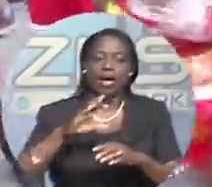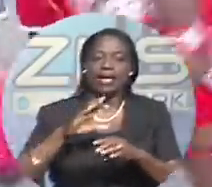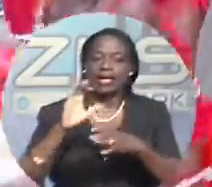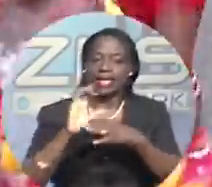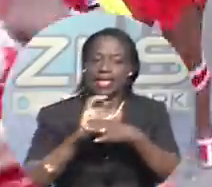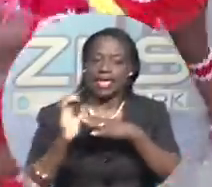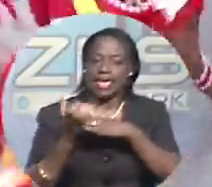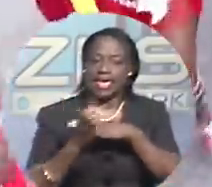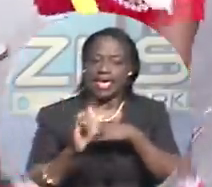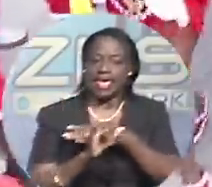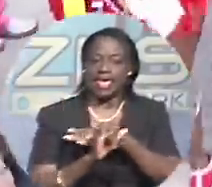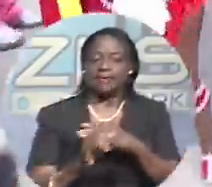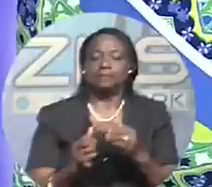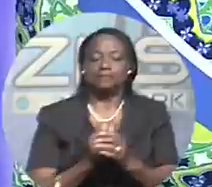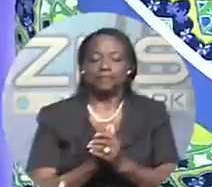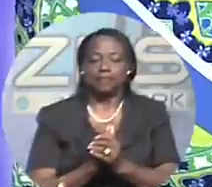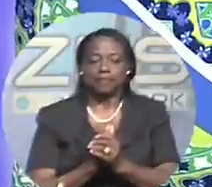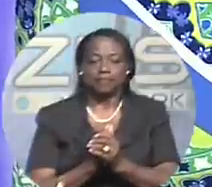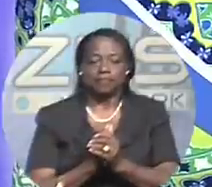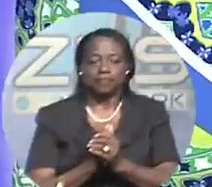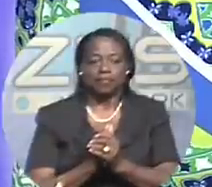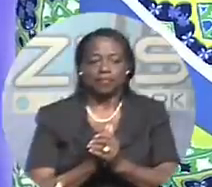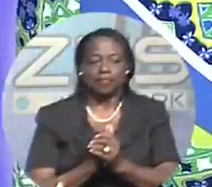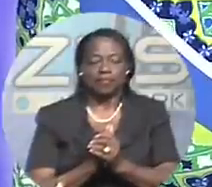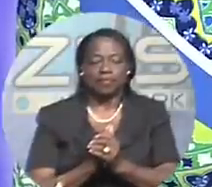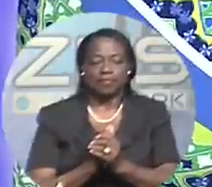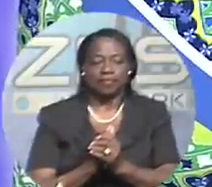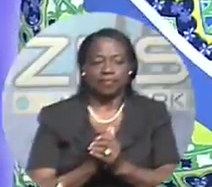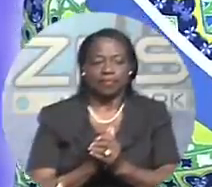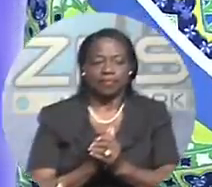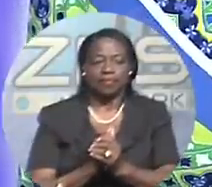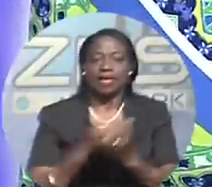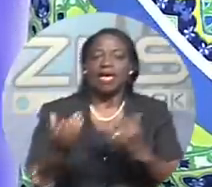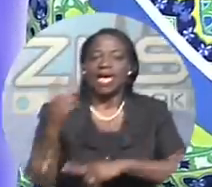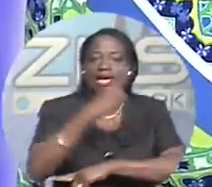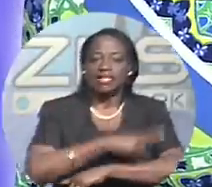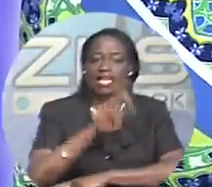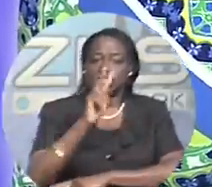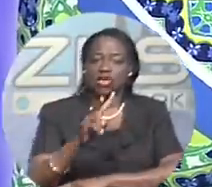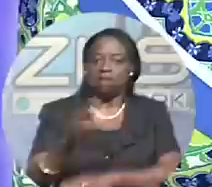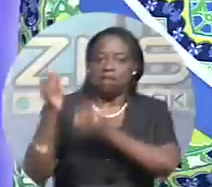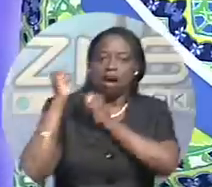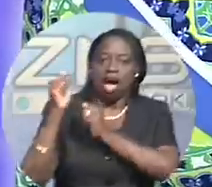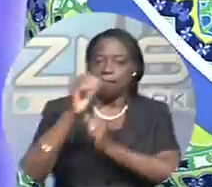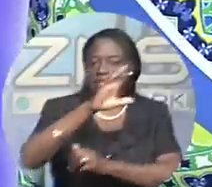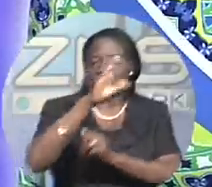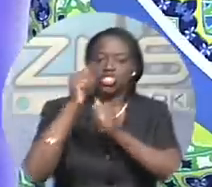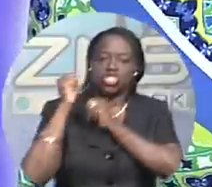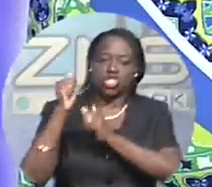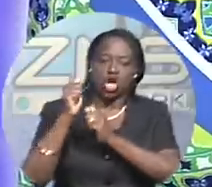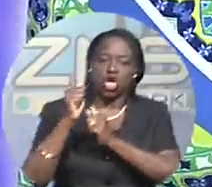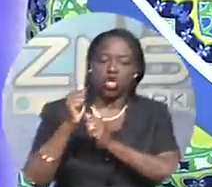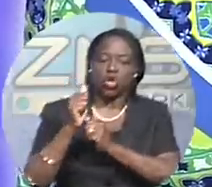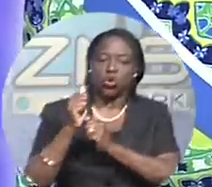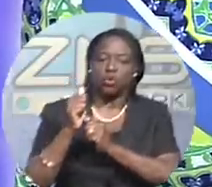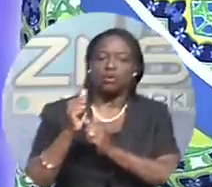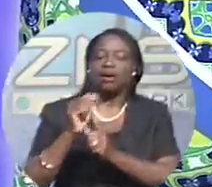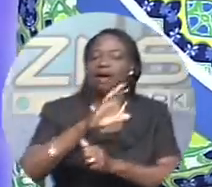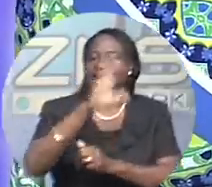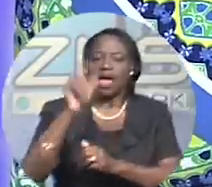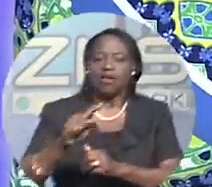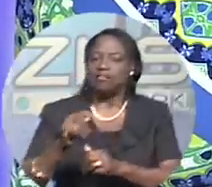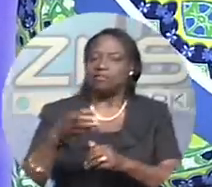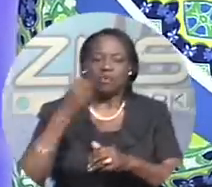Adderley, ZNS Network News. Thanks so much, Siaska. And day two of Bahamas Junkanoo Carnival is being described as epic.